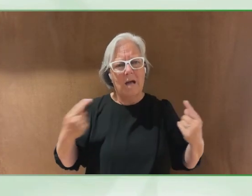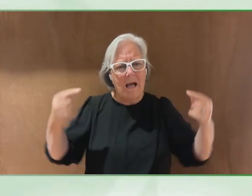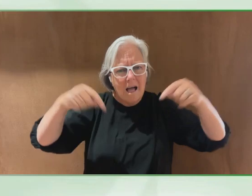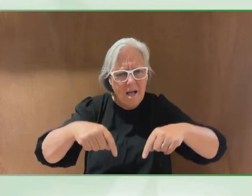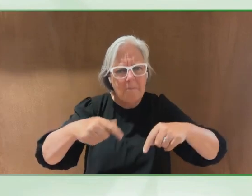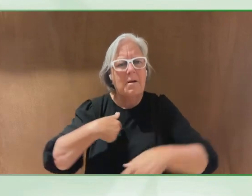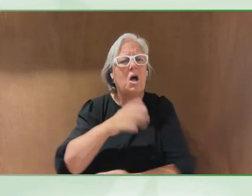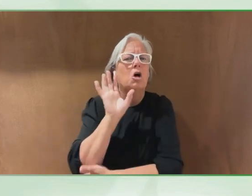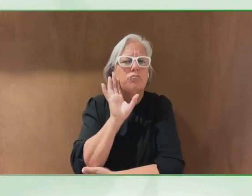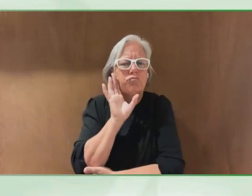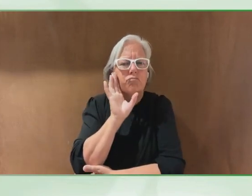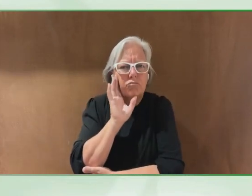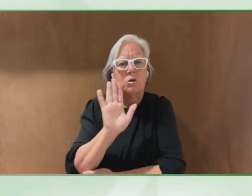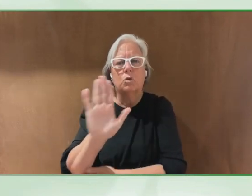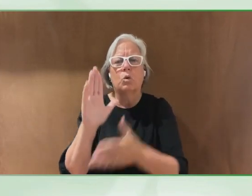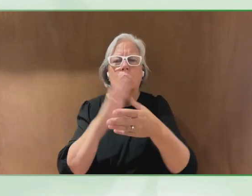for me, it's very